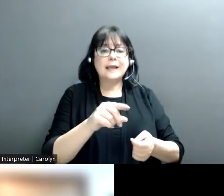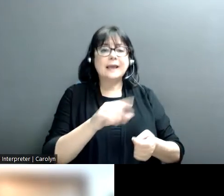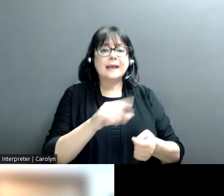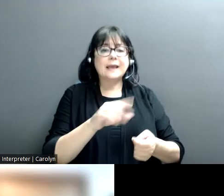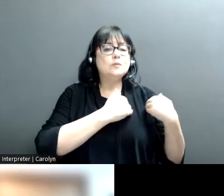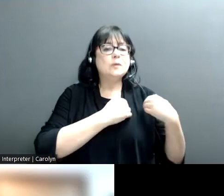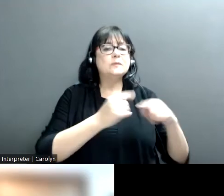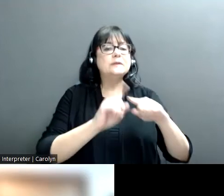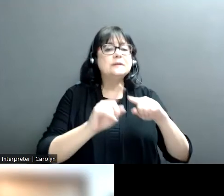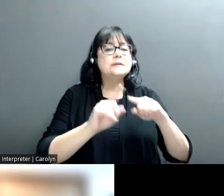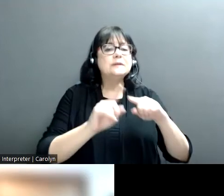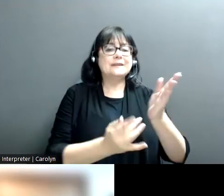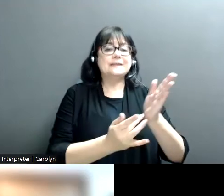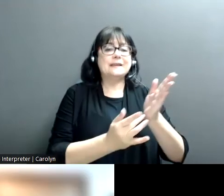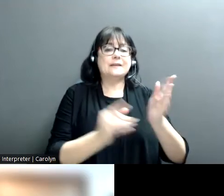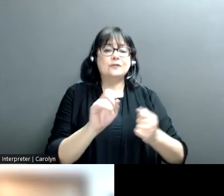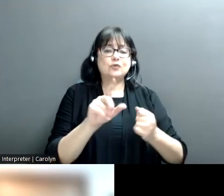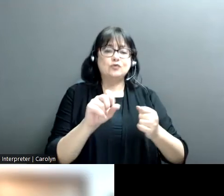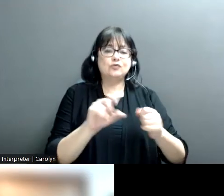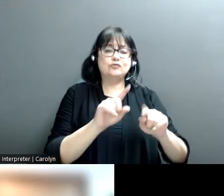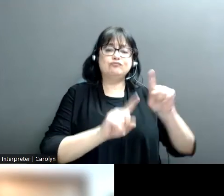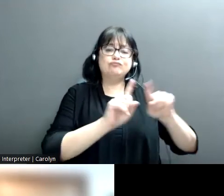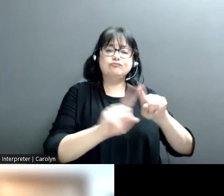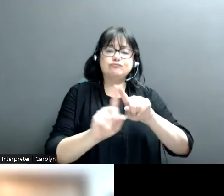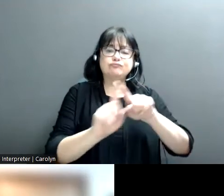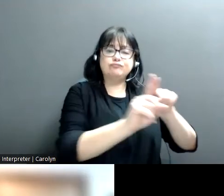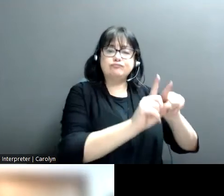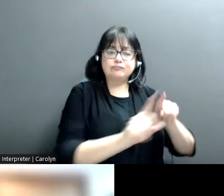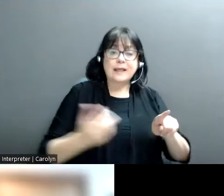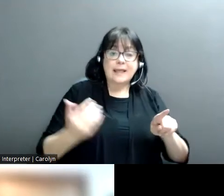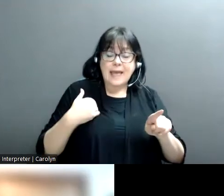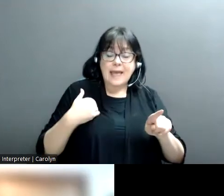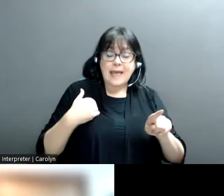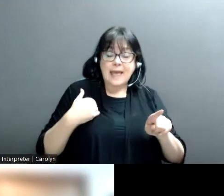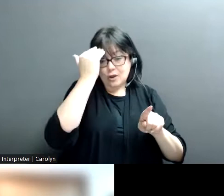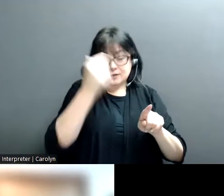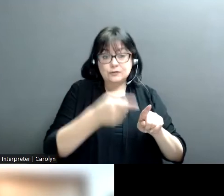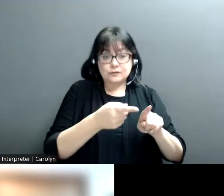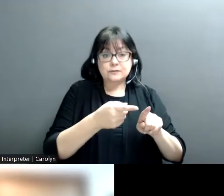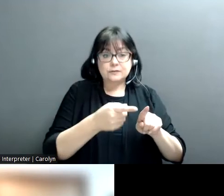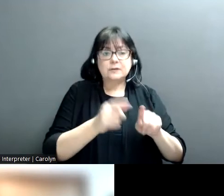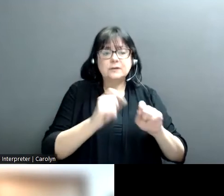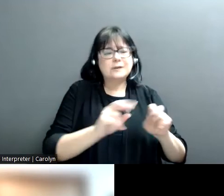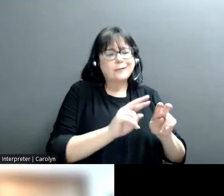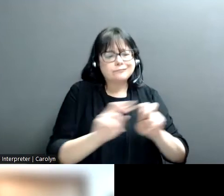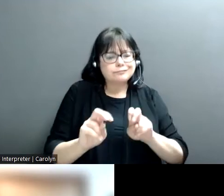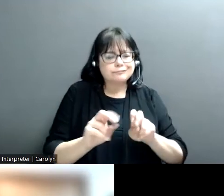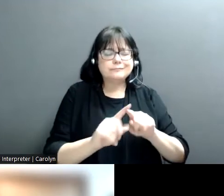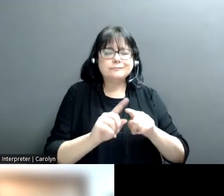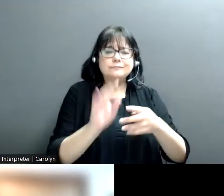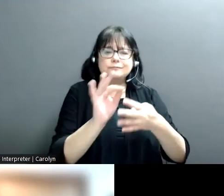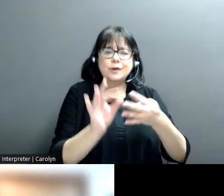tools and exploring all the different options that can be put in place, provide